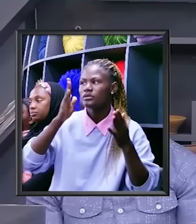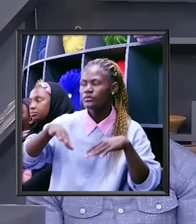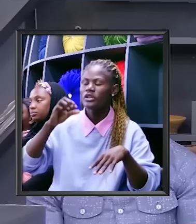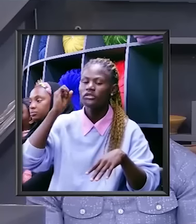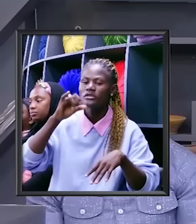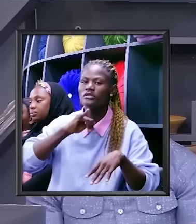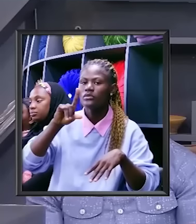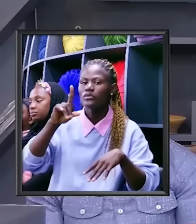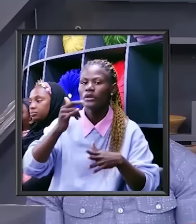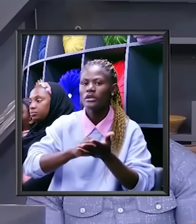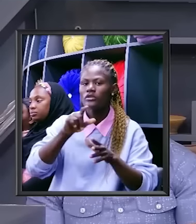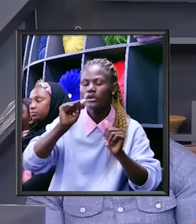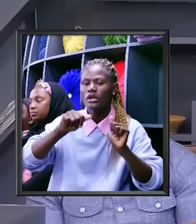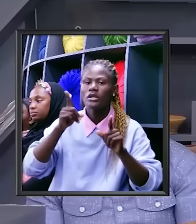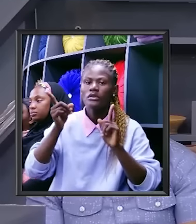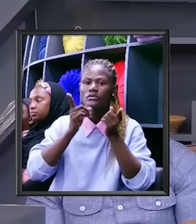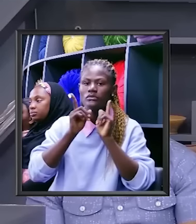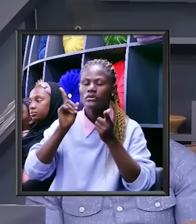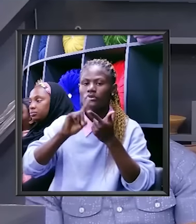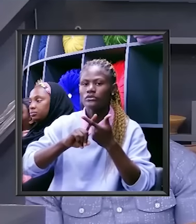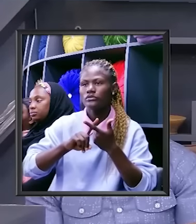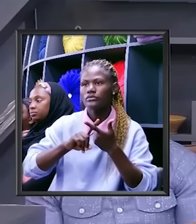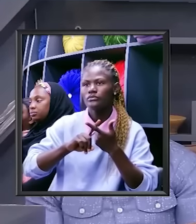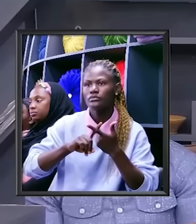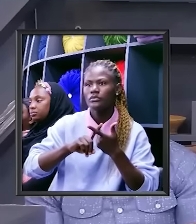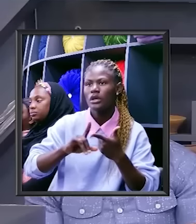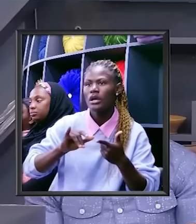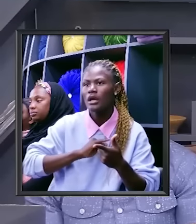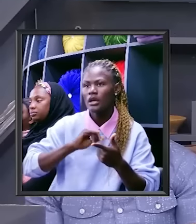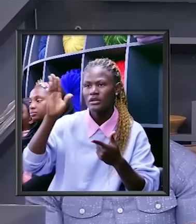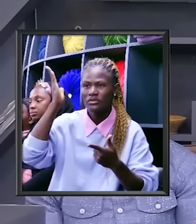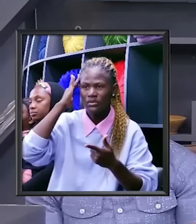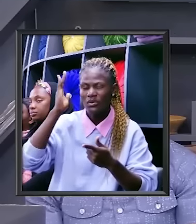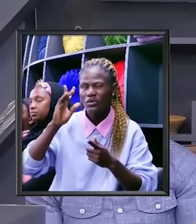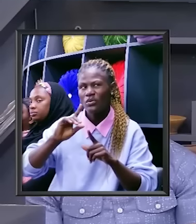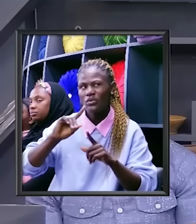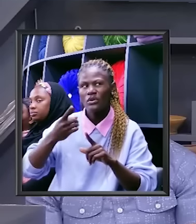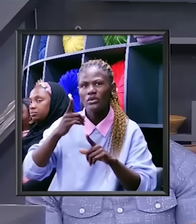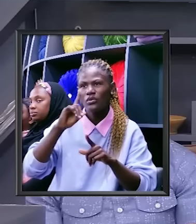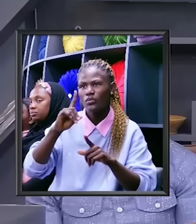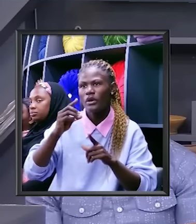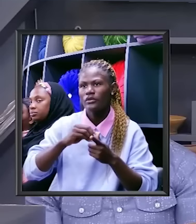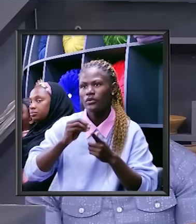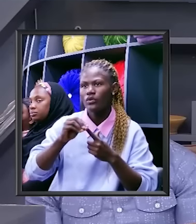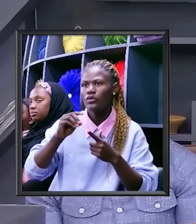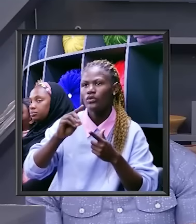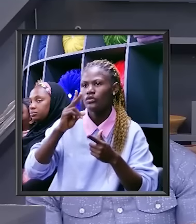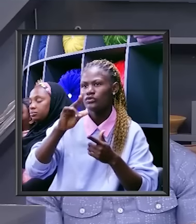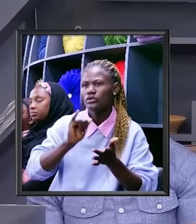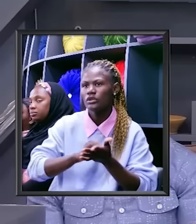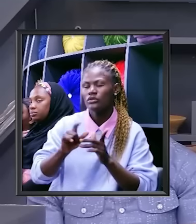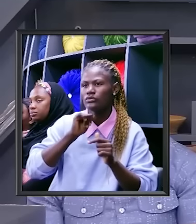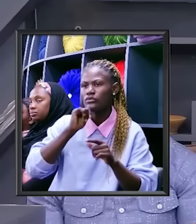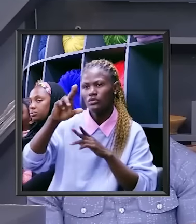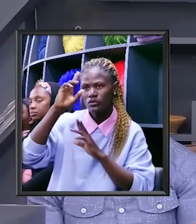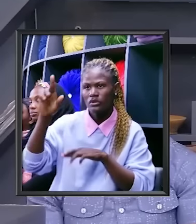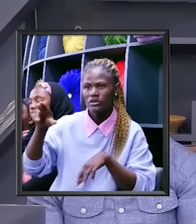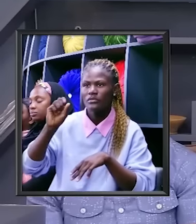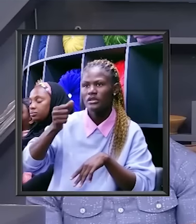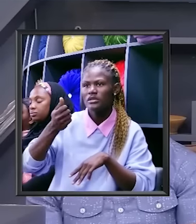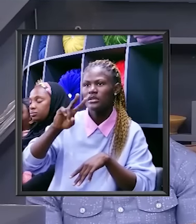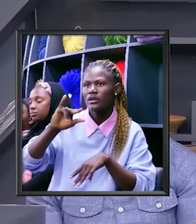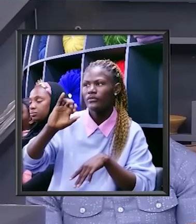talk to. Now she you go fit hold accountable. Mm. I know only one or two institutions where no they respect Savicom. But make we